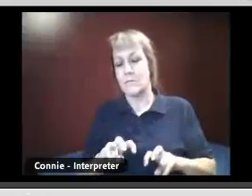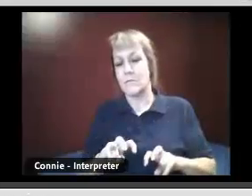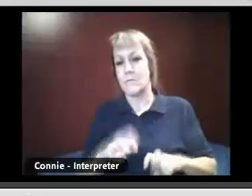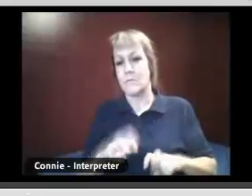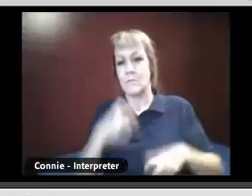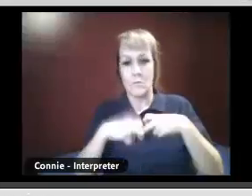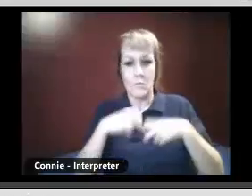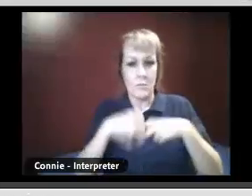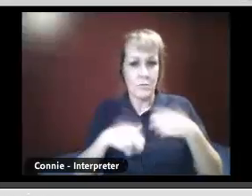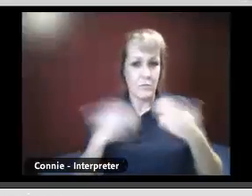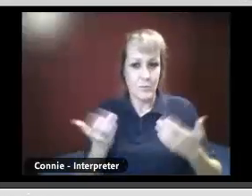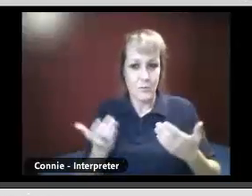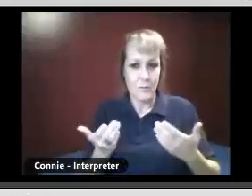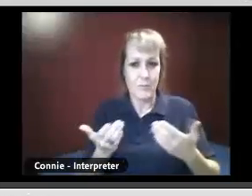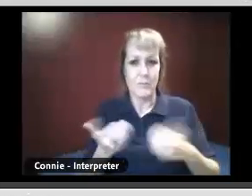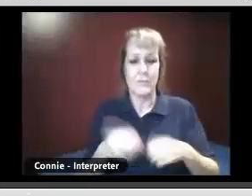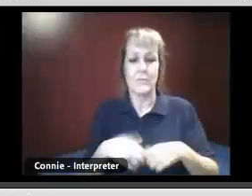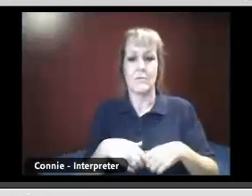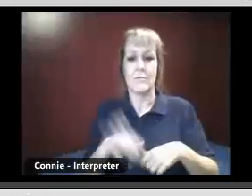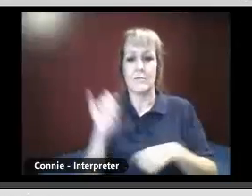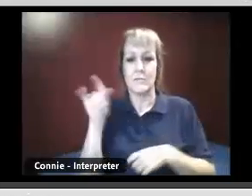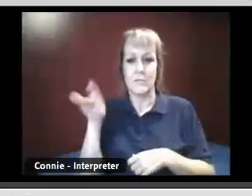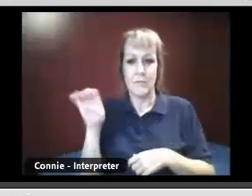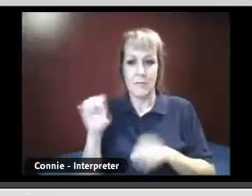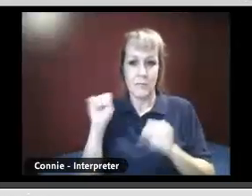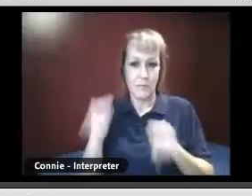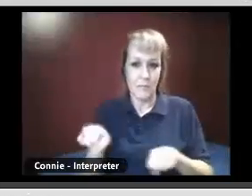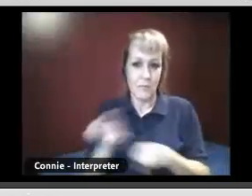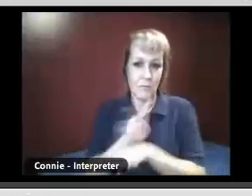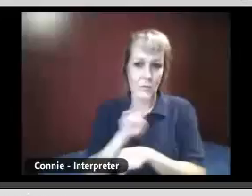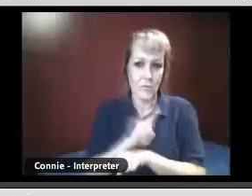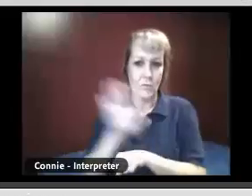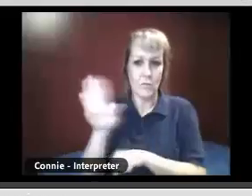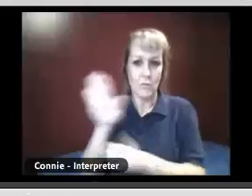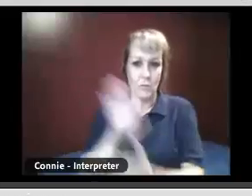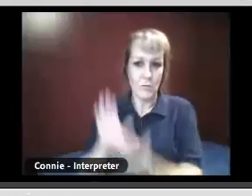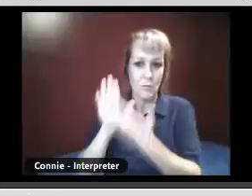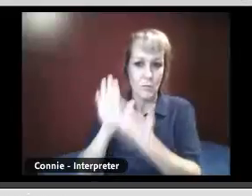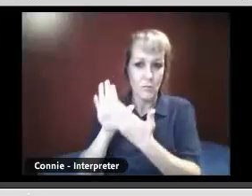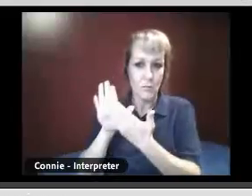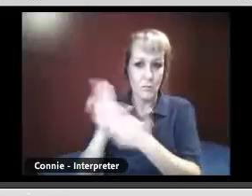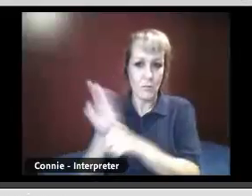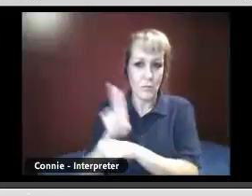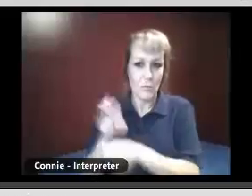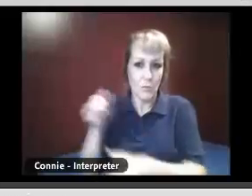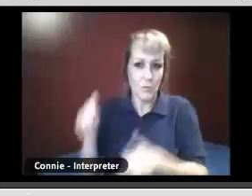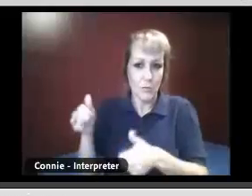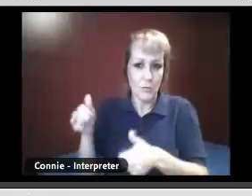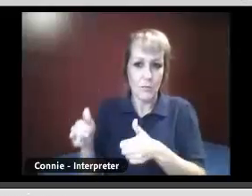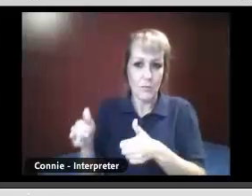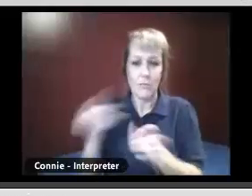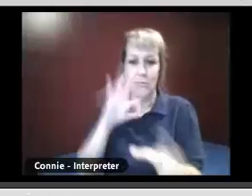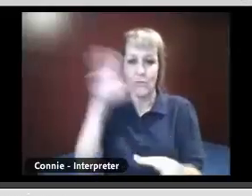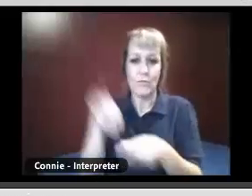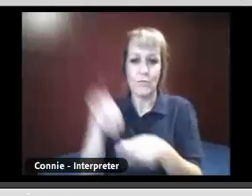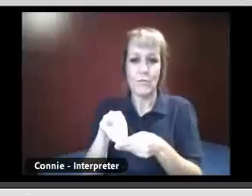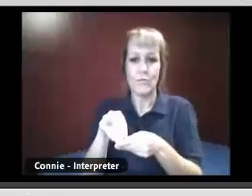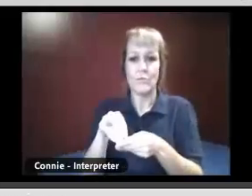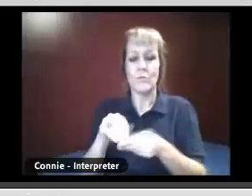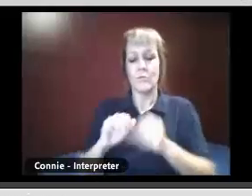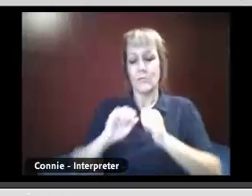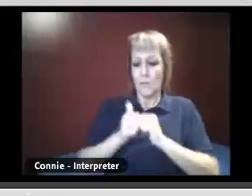the problems, what are the styles we can employ, which is our approach. And all of that comes together to say, how do we get people to